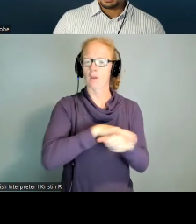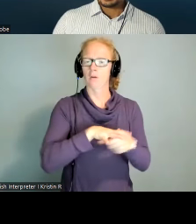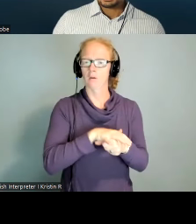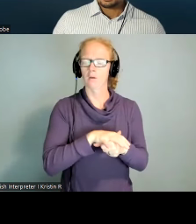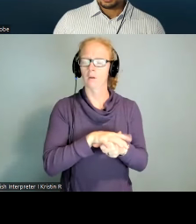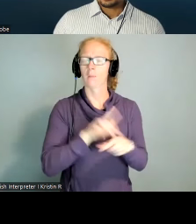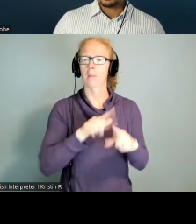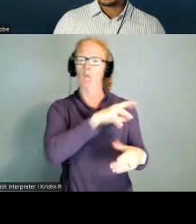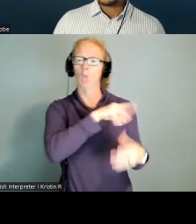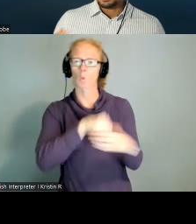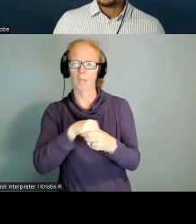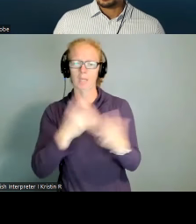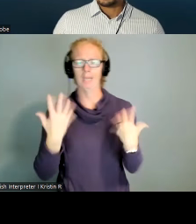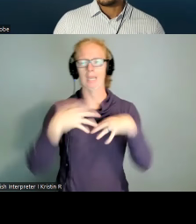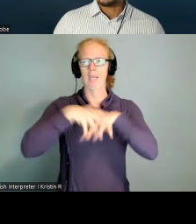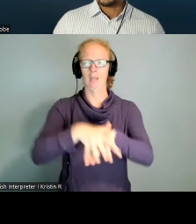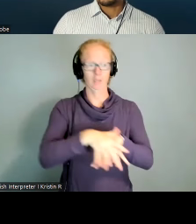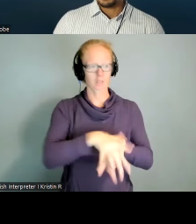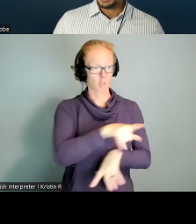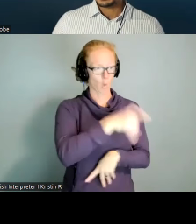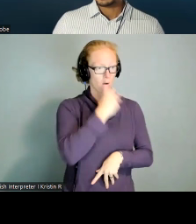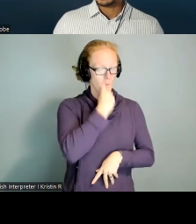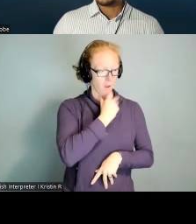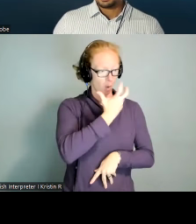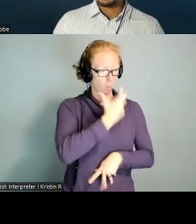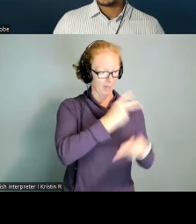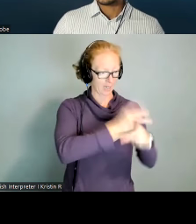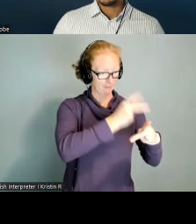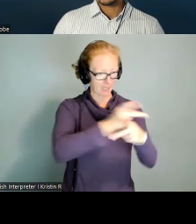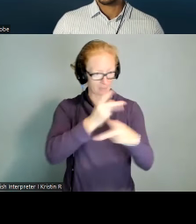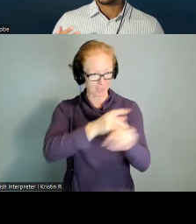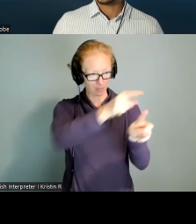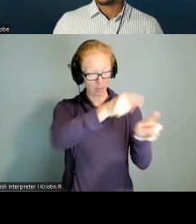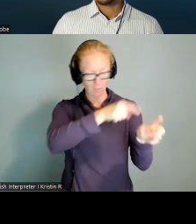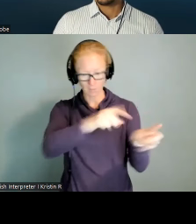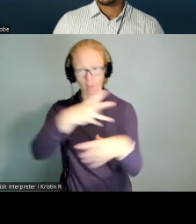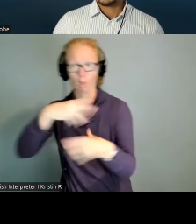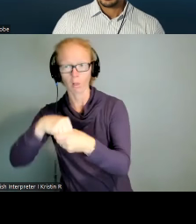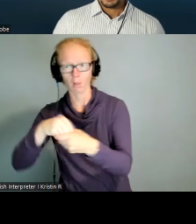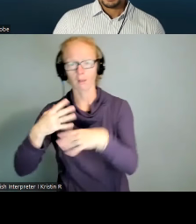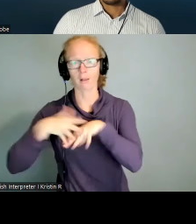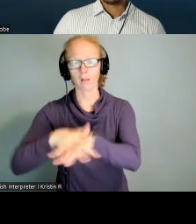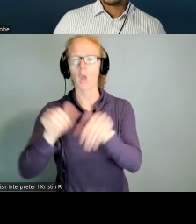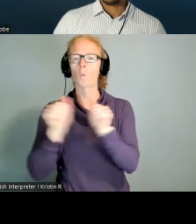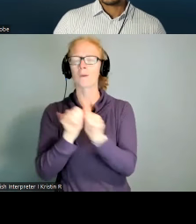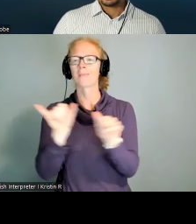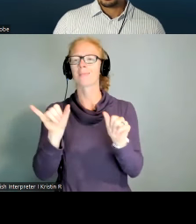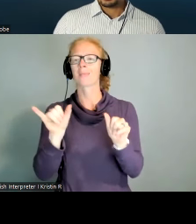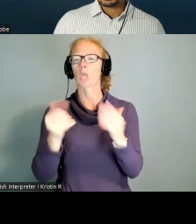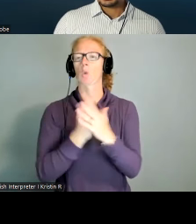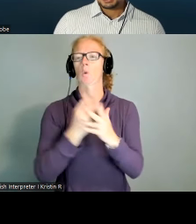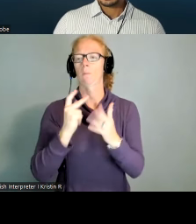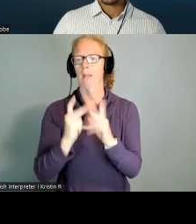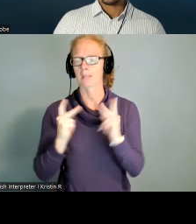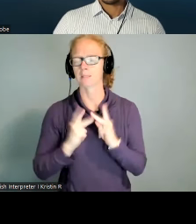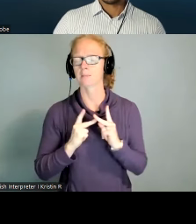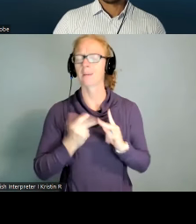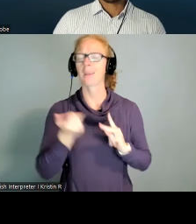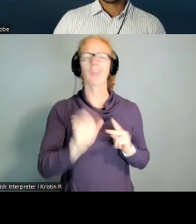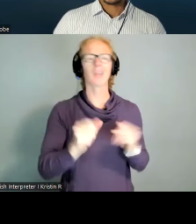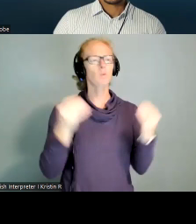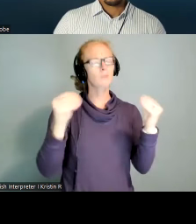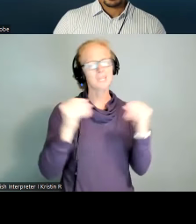possible, integrate what is valued by the community back into the development, especially when you're dealing with retail commercial sites